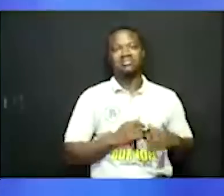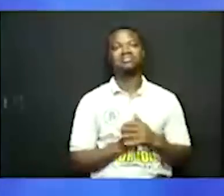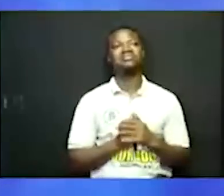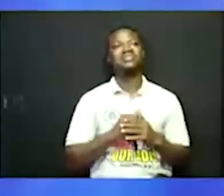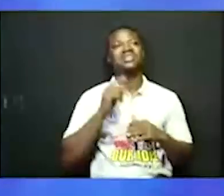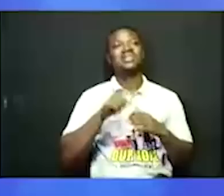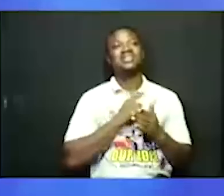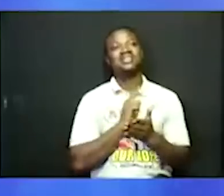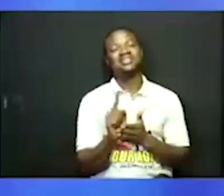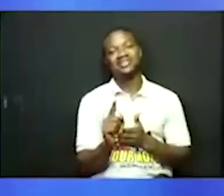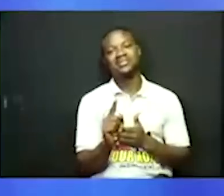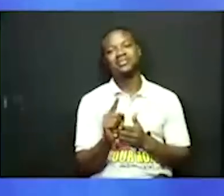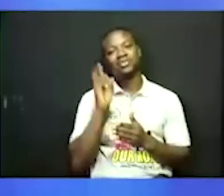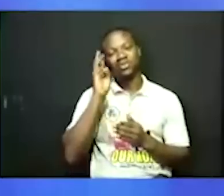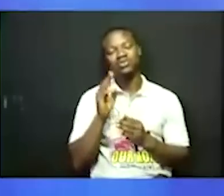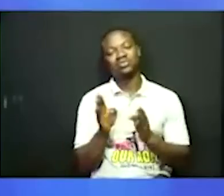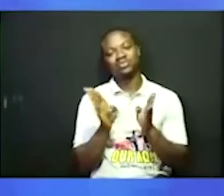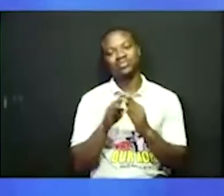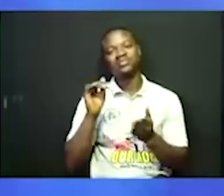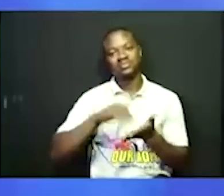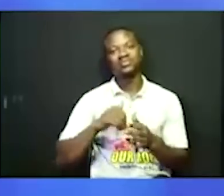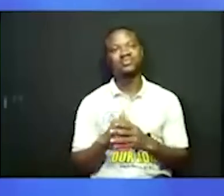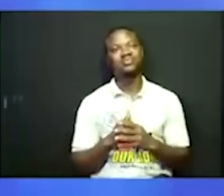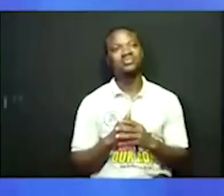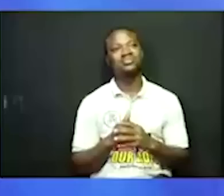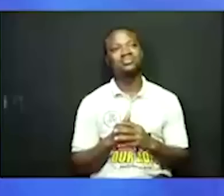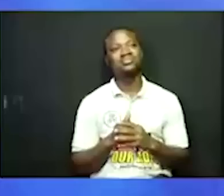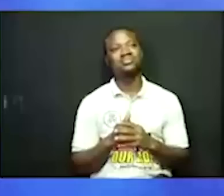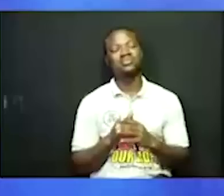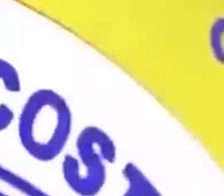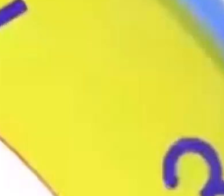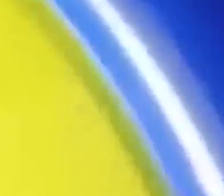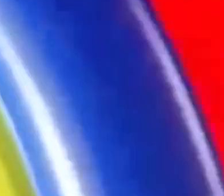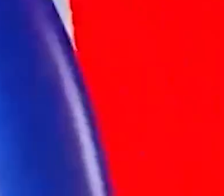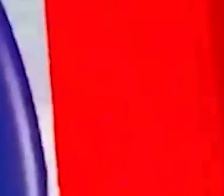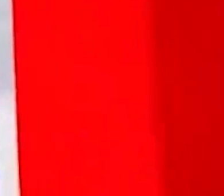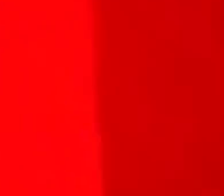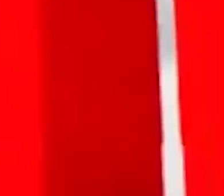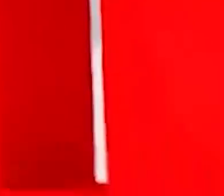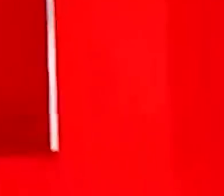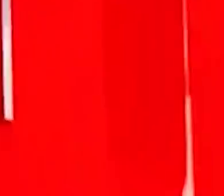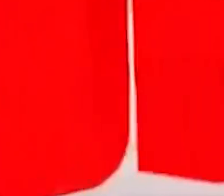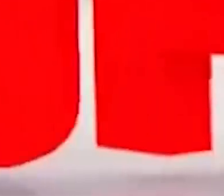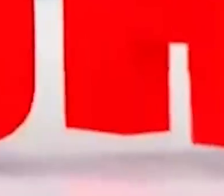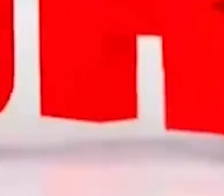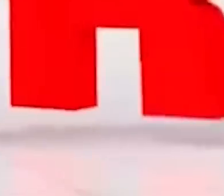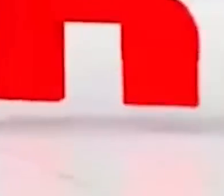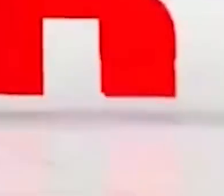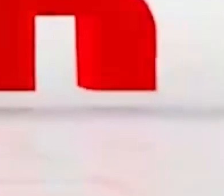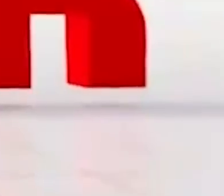next week. Sene be asan fum ye emfa ya odie bia nwura makomem. Asende me shea obi o. Na mi nsira o. Praise the